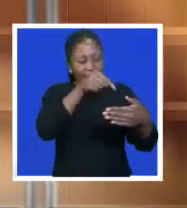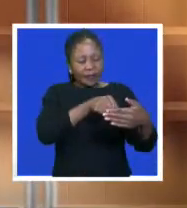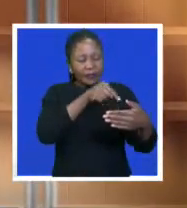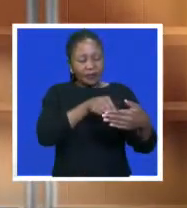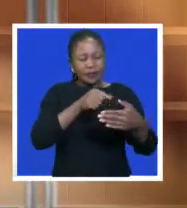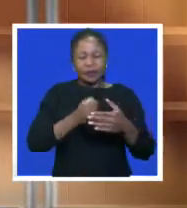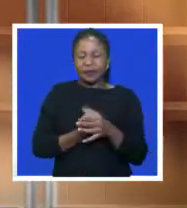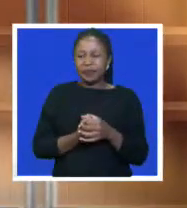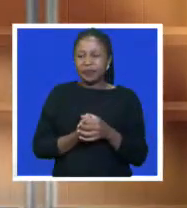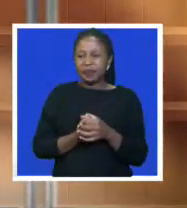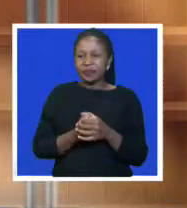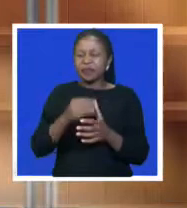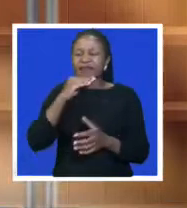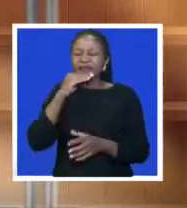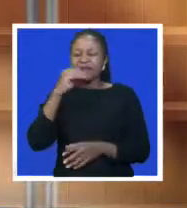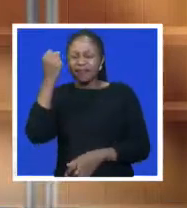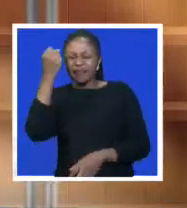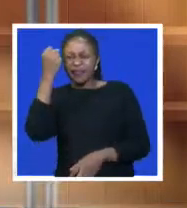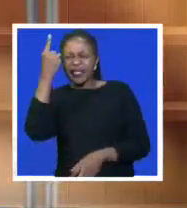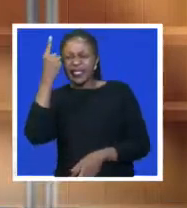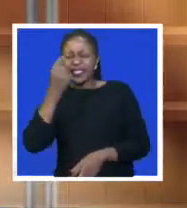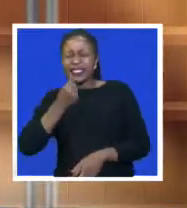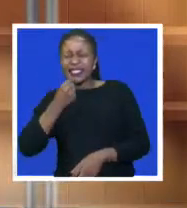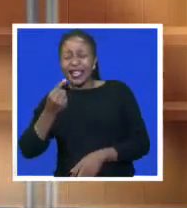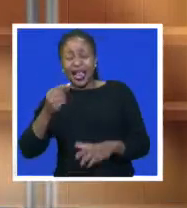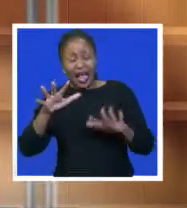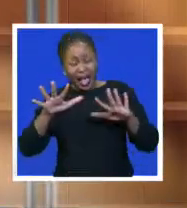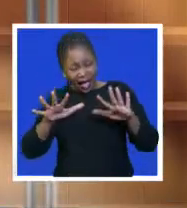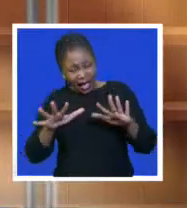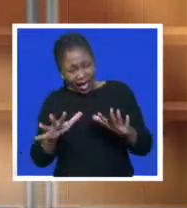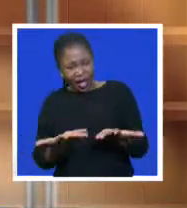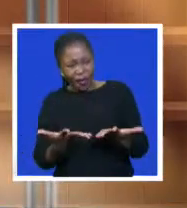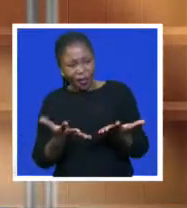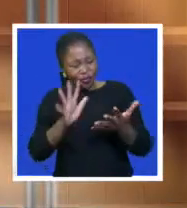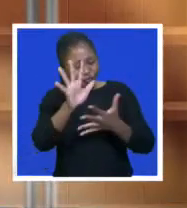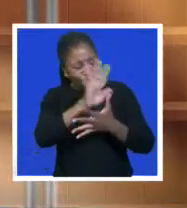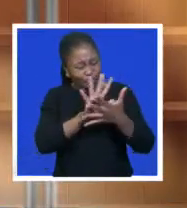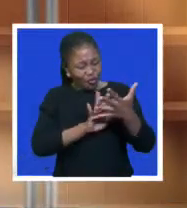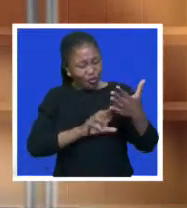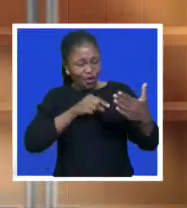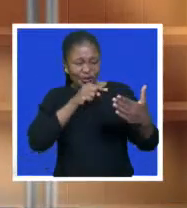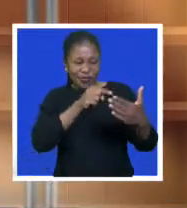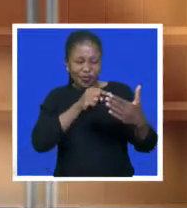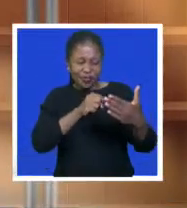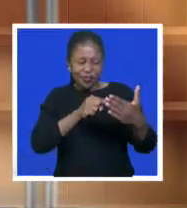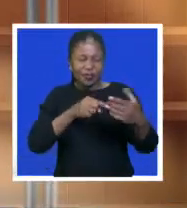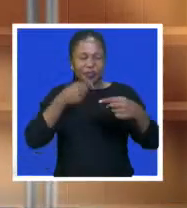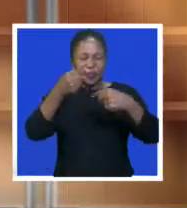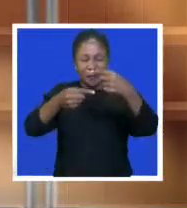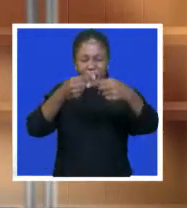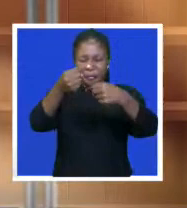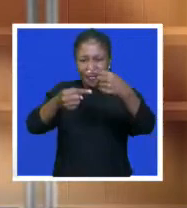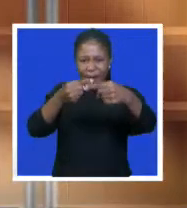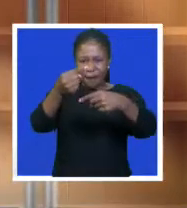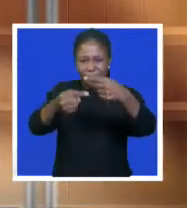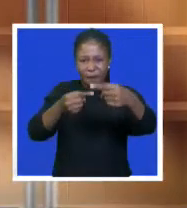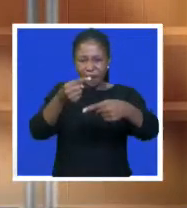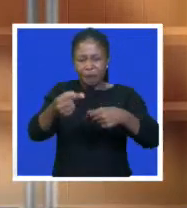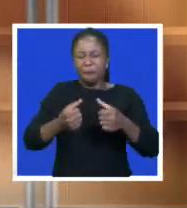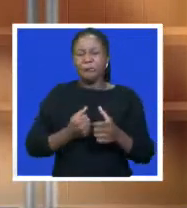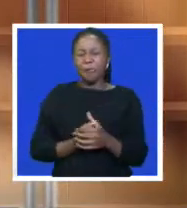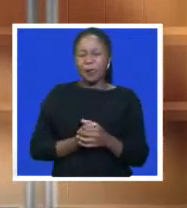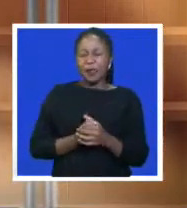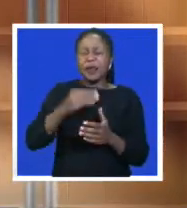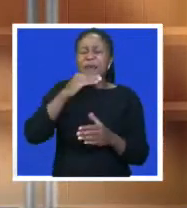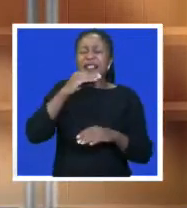the story is going to develop, my dear Lena at home. And also, there's going to be a conflict or a